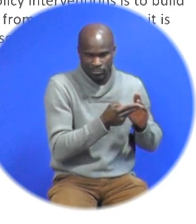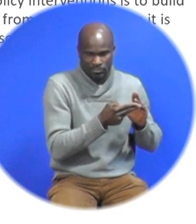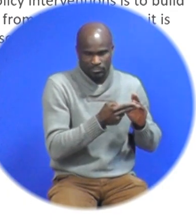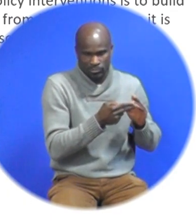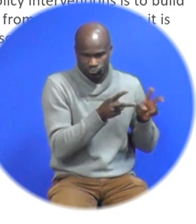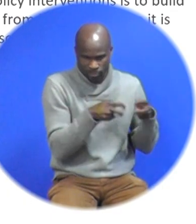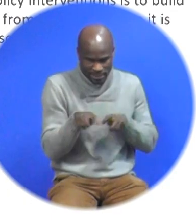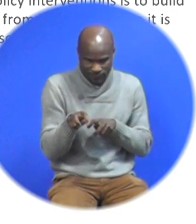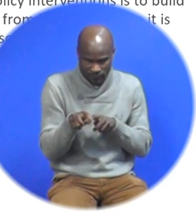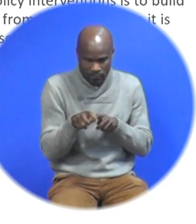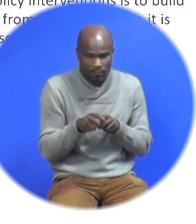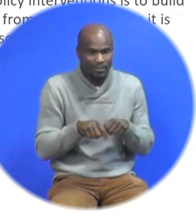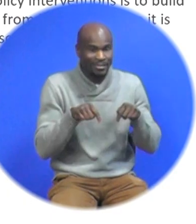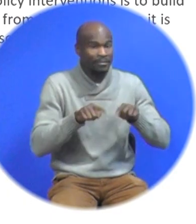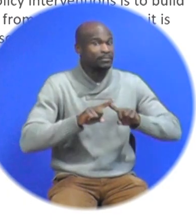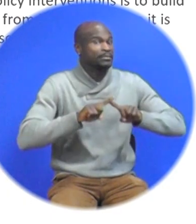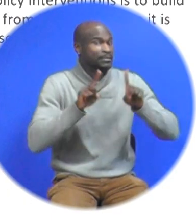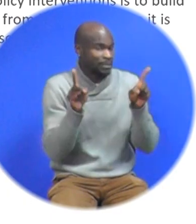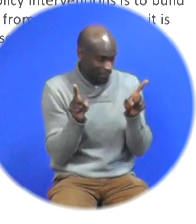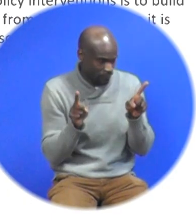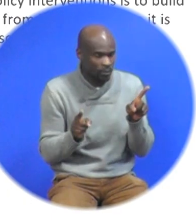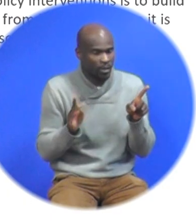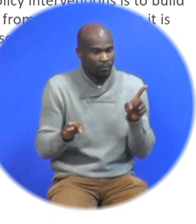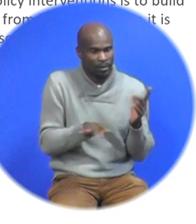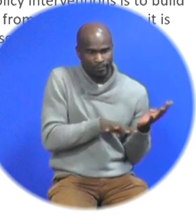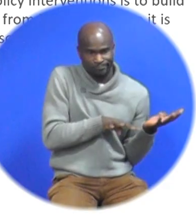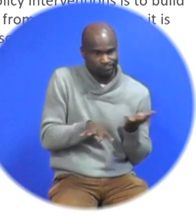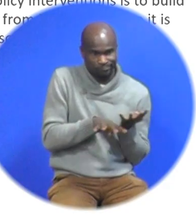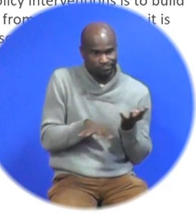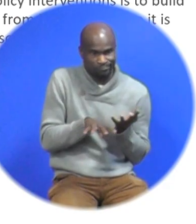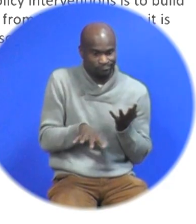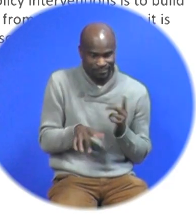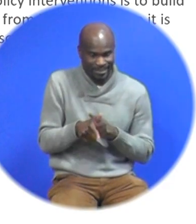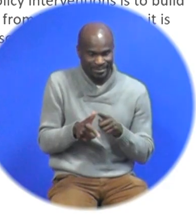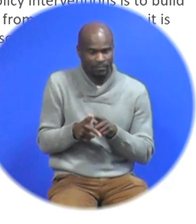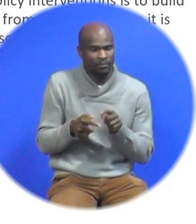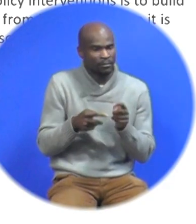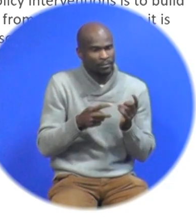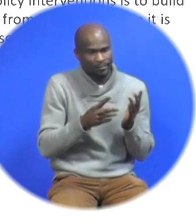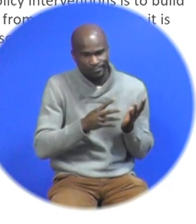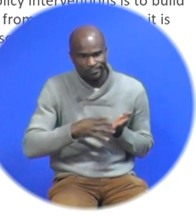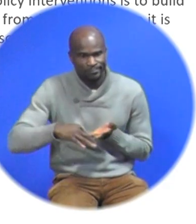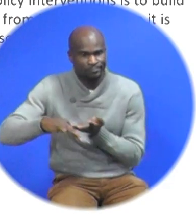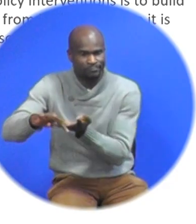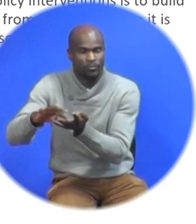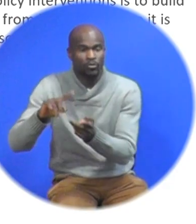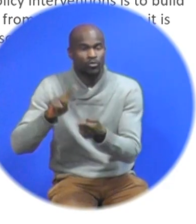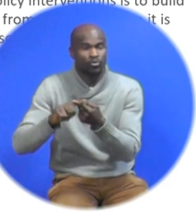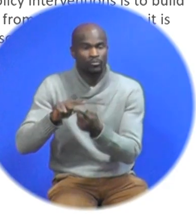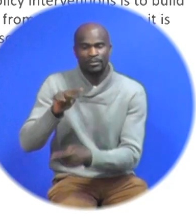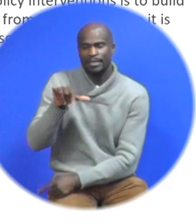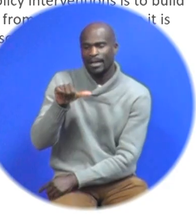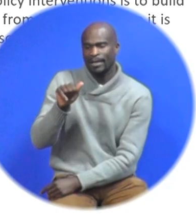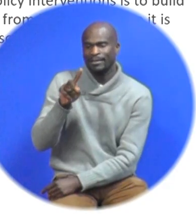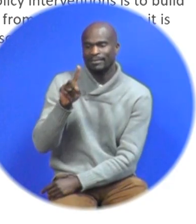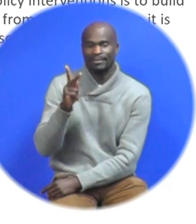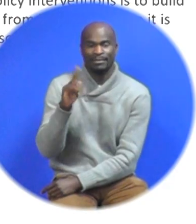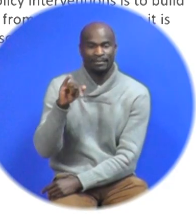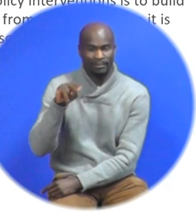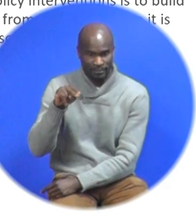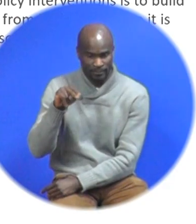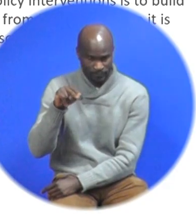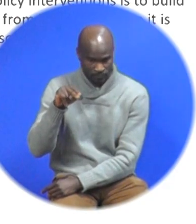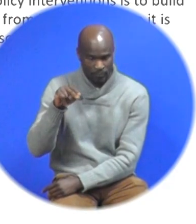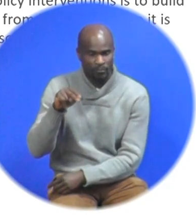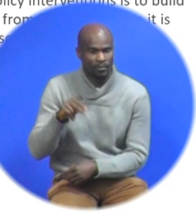to the Yadkin Rocky River Basin. So we've done a great deal of research on this already, and what the